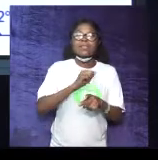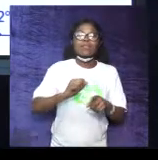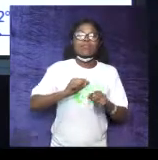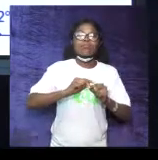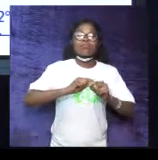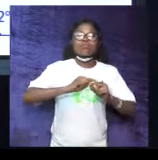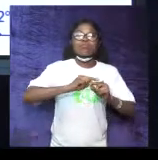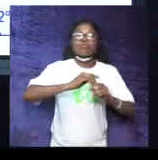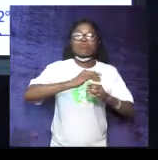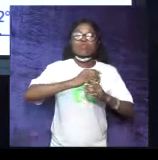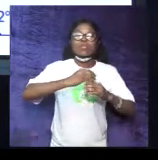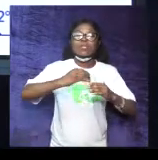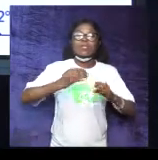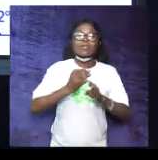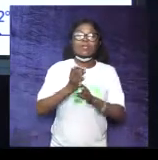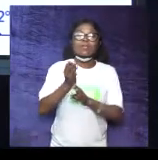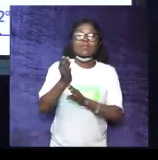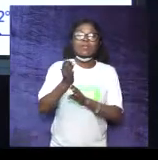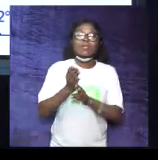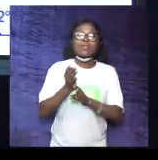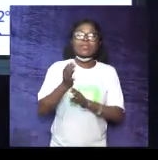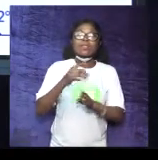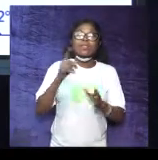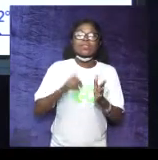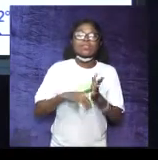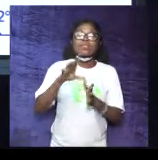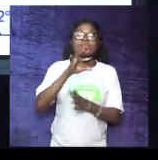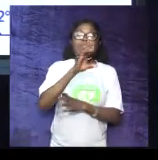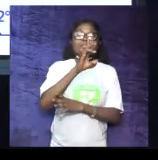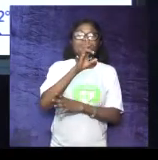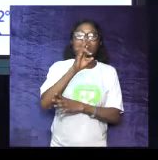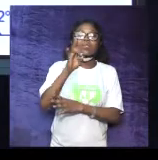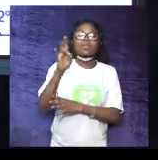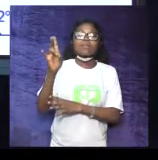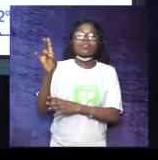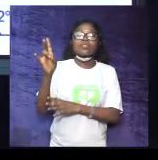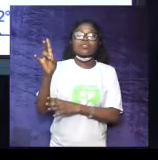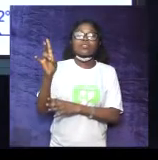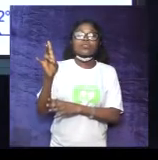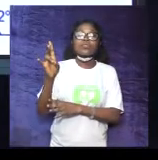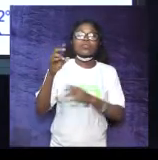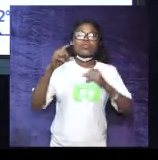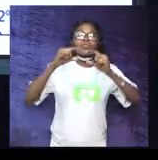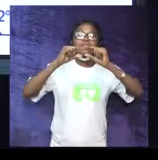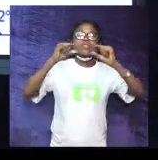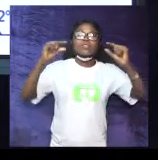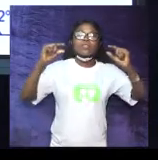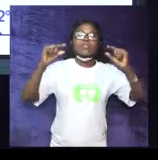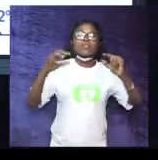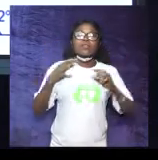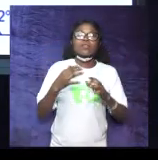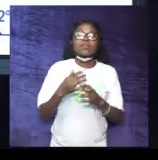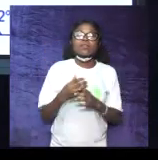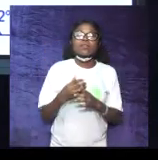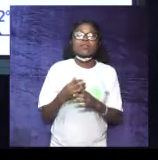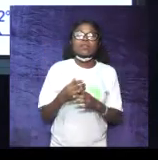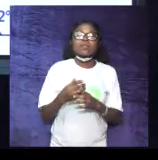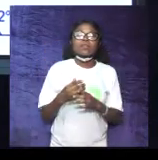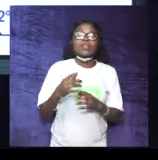as a straight line, this is already 70 degrees. And that means that the remaining to complete the straight